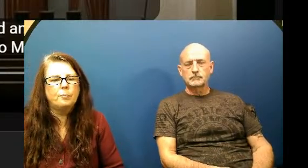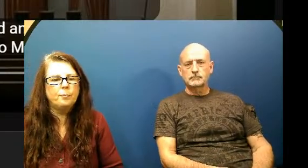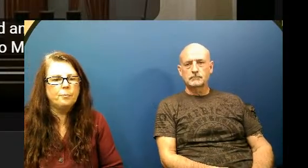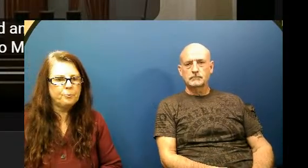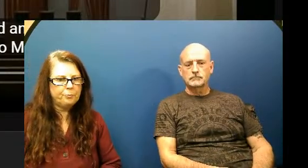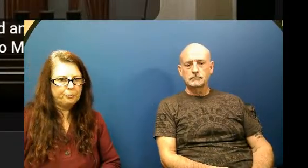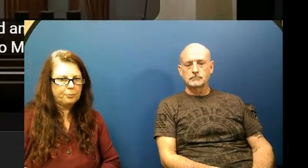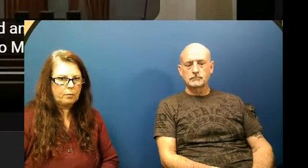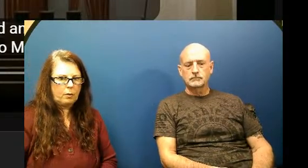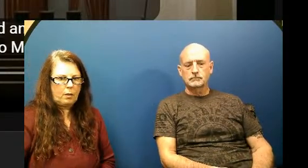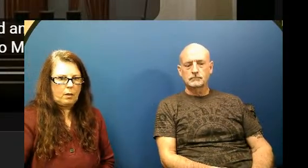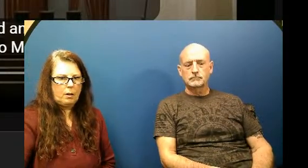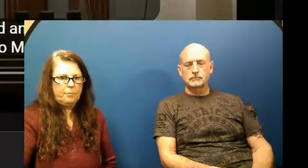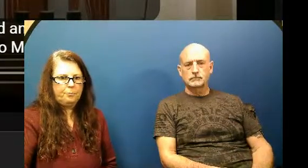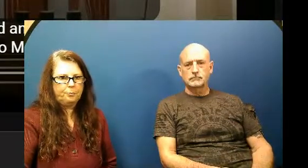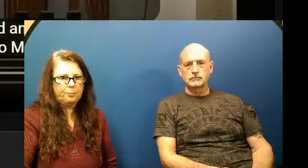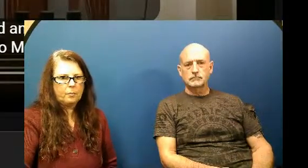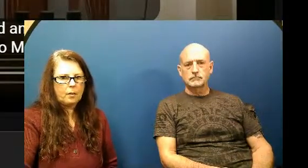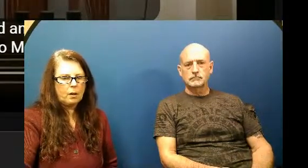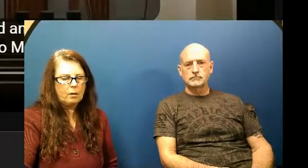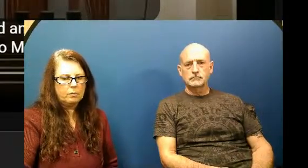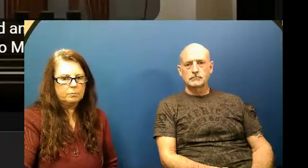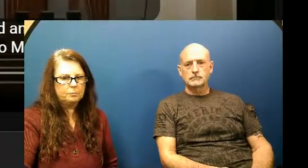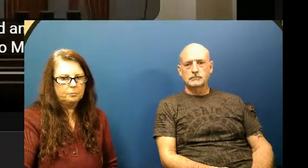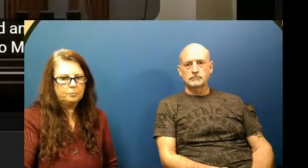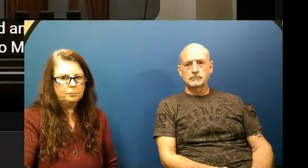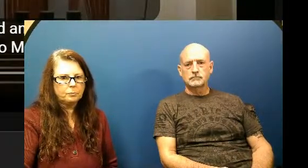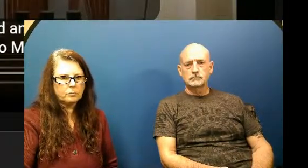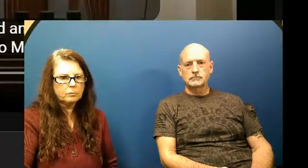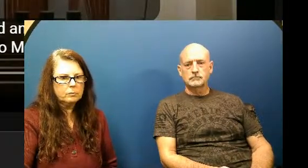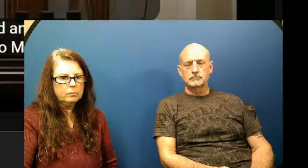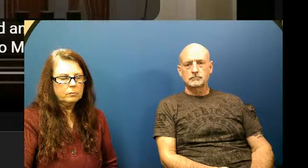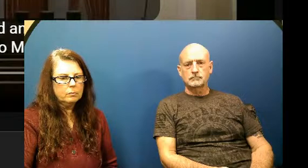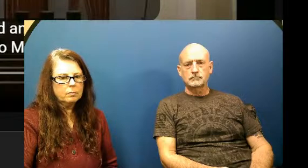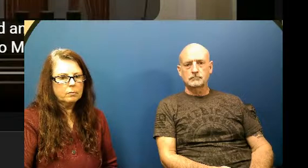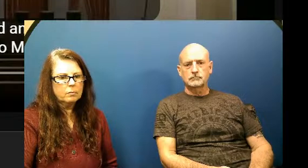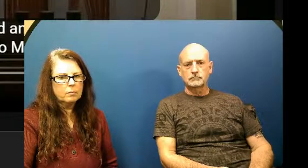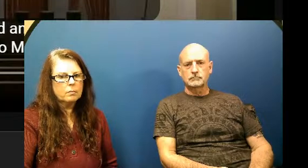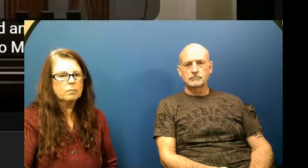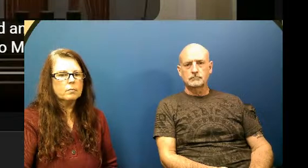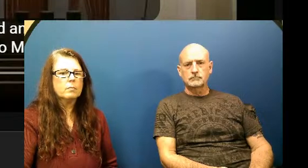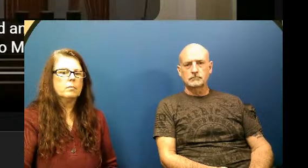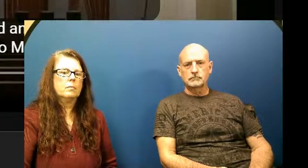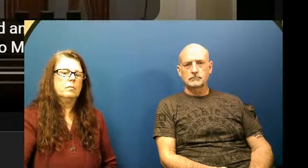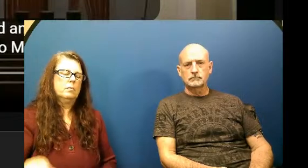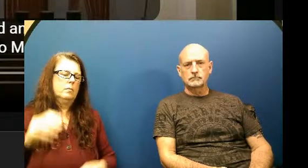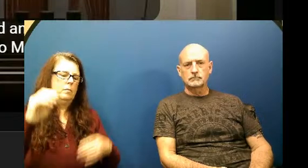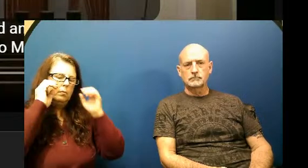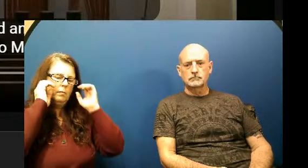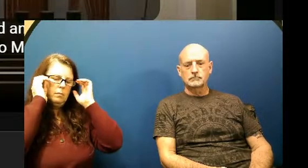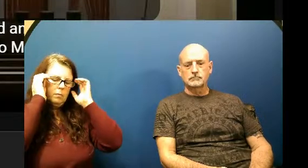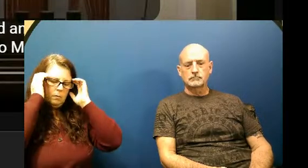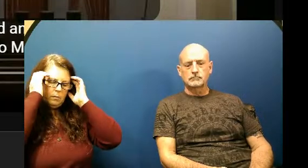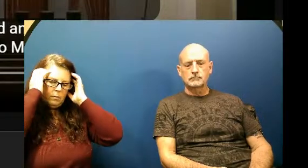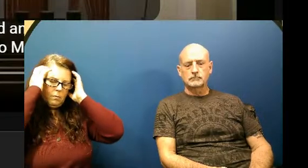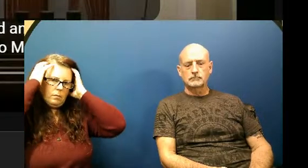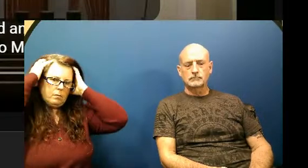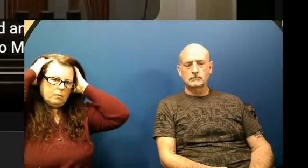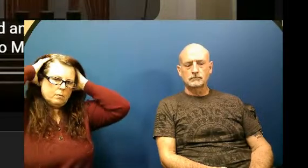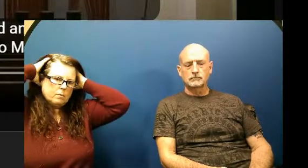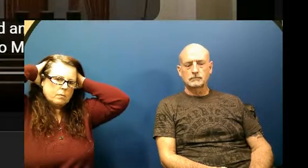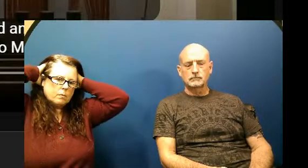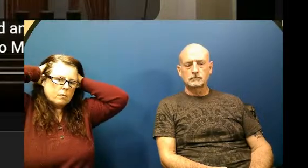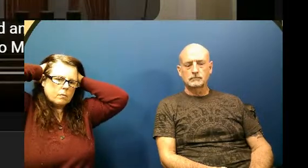frame? I take the government doesn't dispute that it's infeasible in the 270 days provided by law. But would it be Your